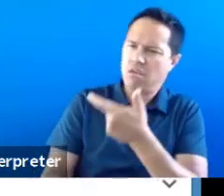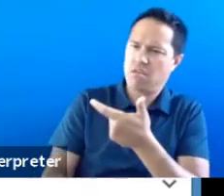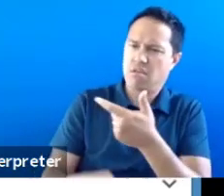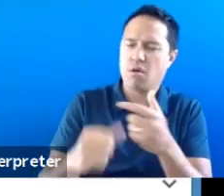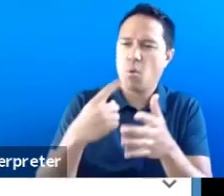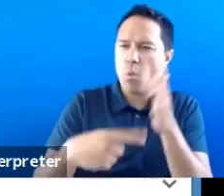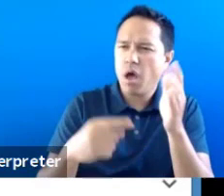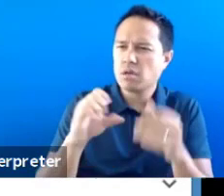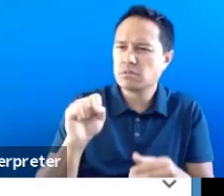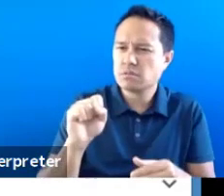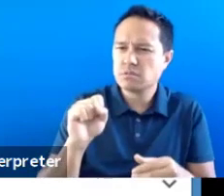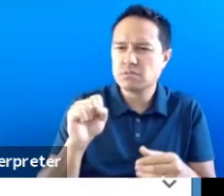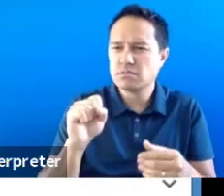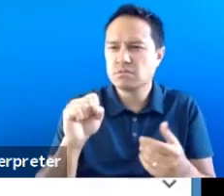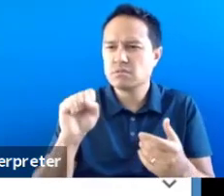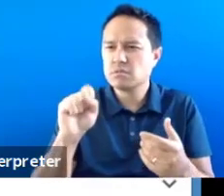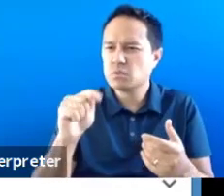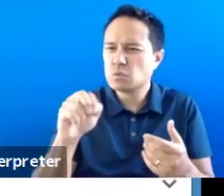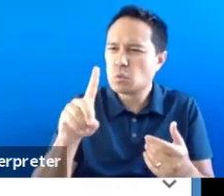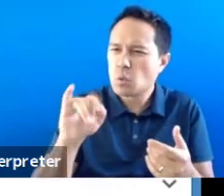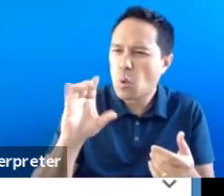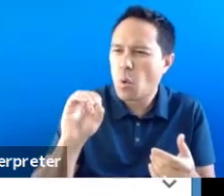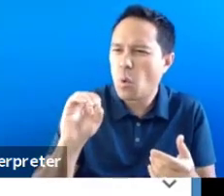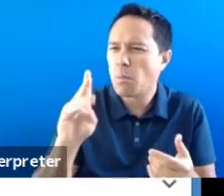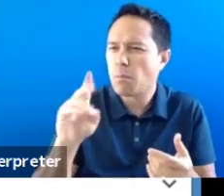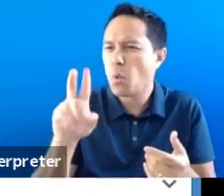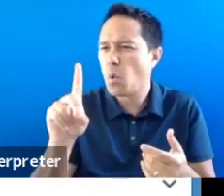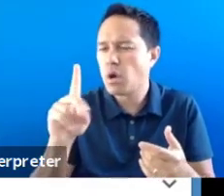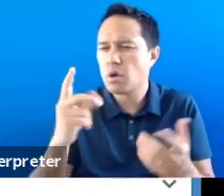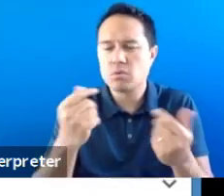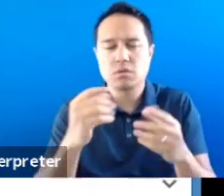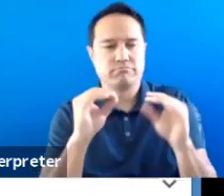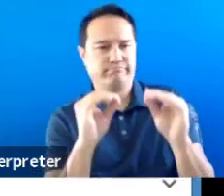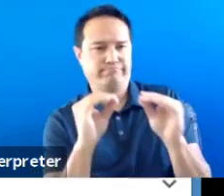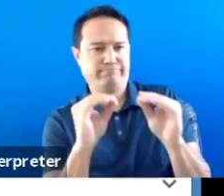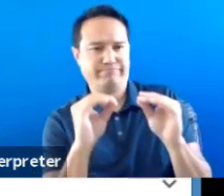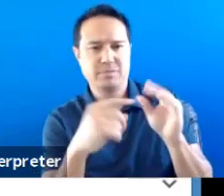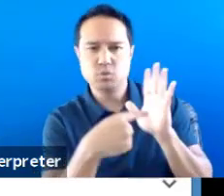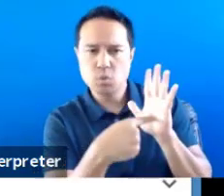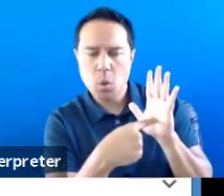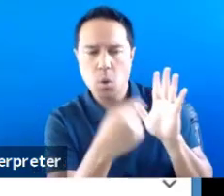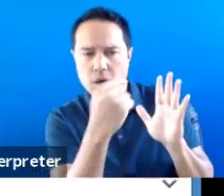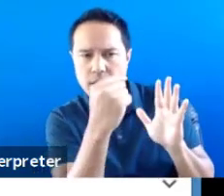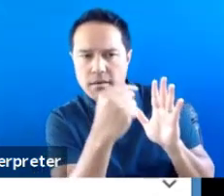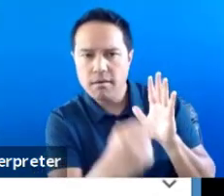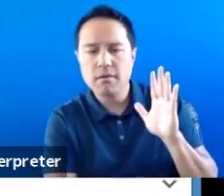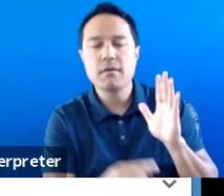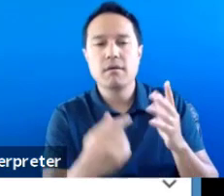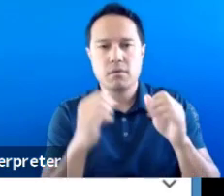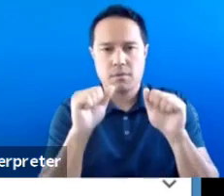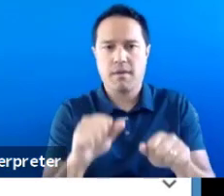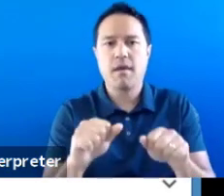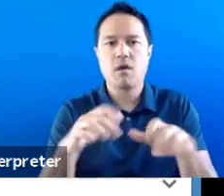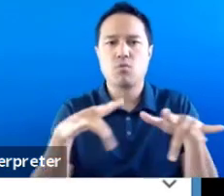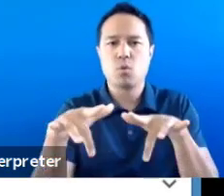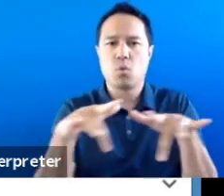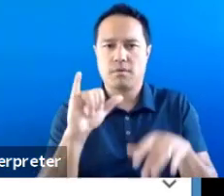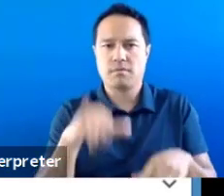you can walk through them. Guys, this is the studio board. As you're going to see, it has this and this and this and this. And you can